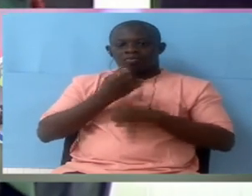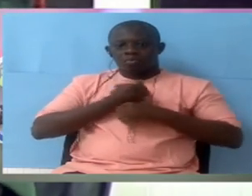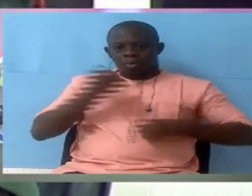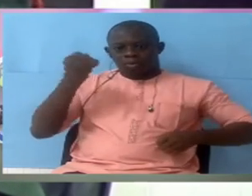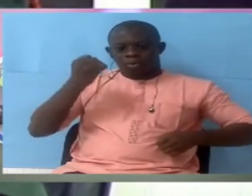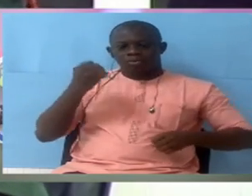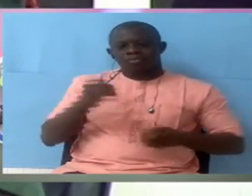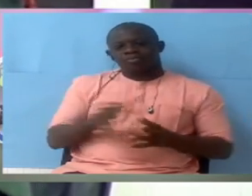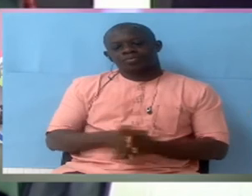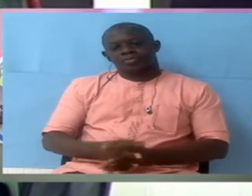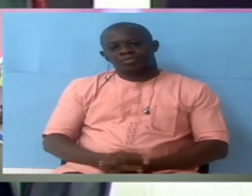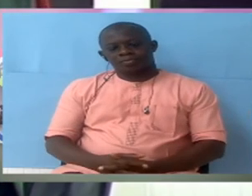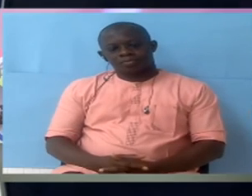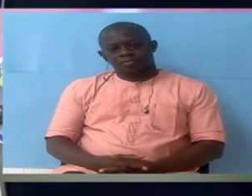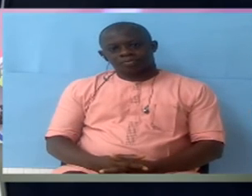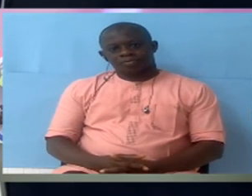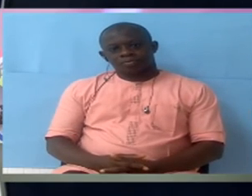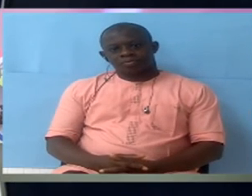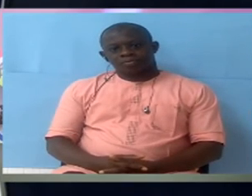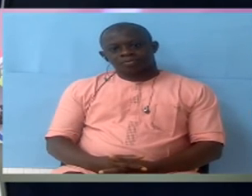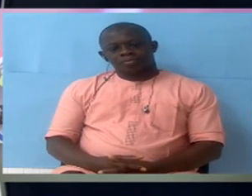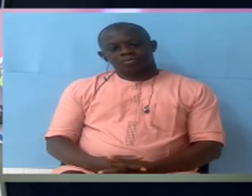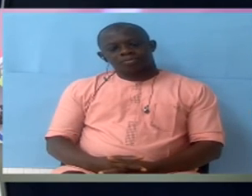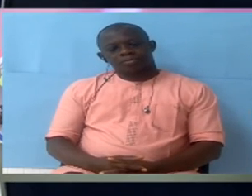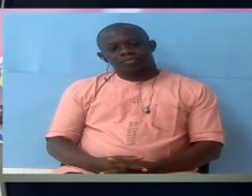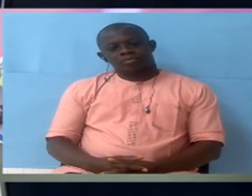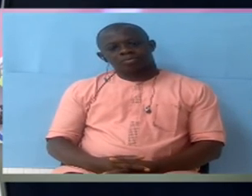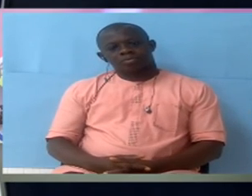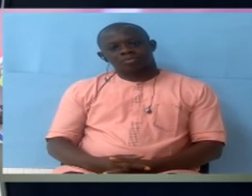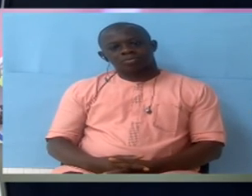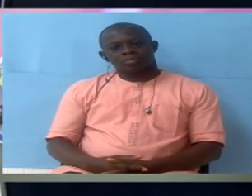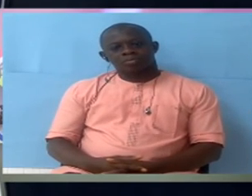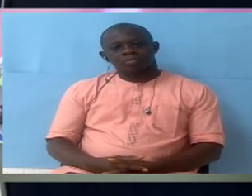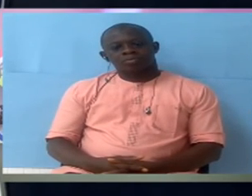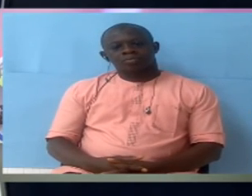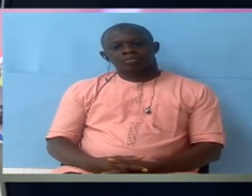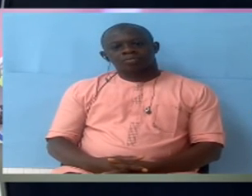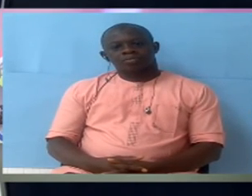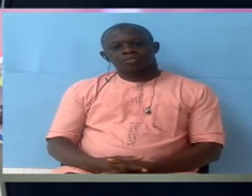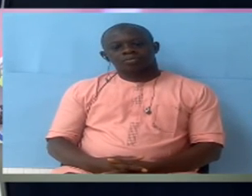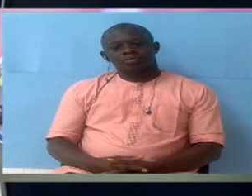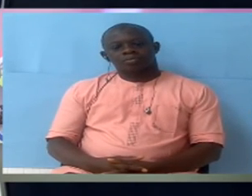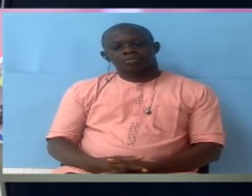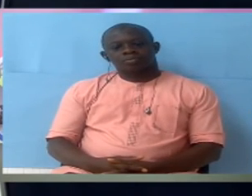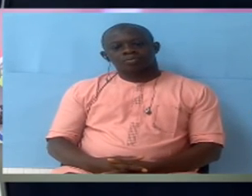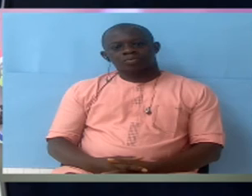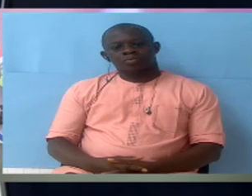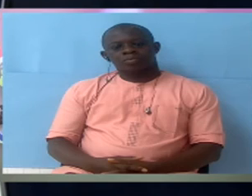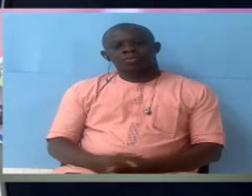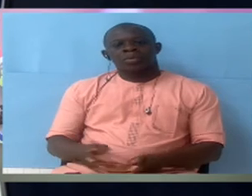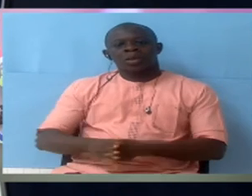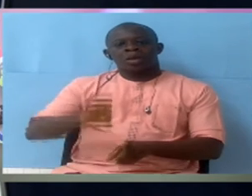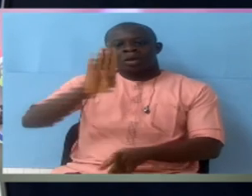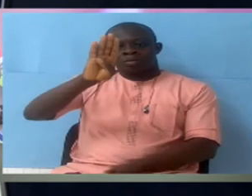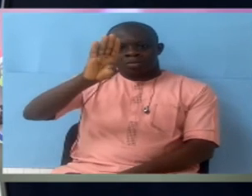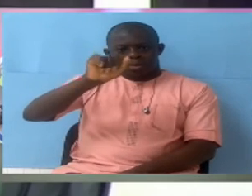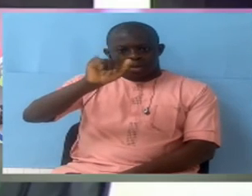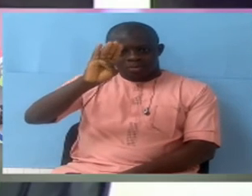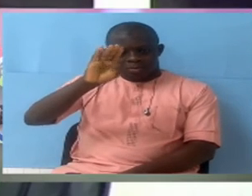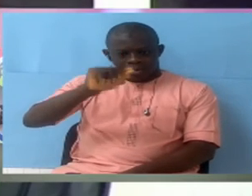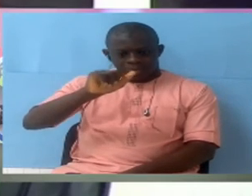jungulas. Which security outfit did Bamba Saho and Baba Saho and Fode Bari belong